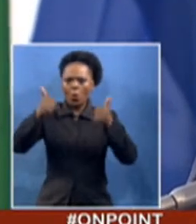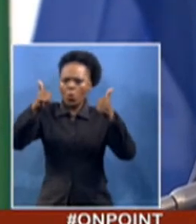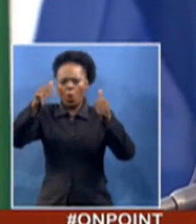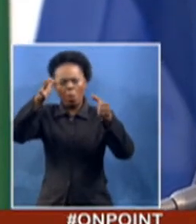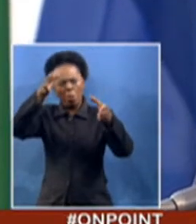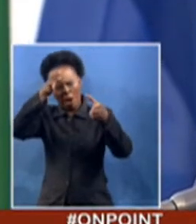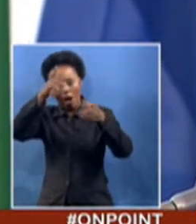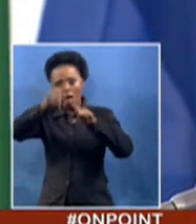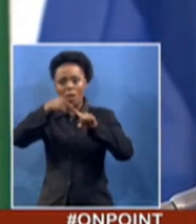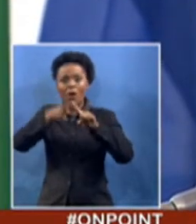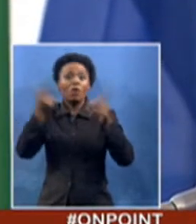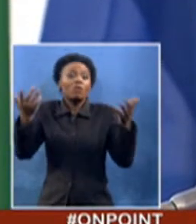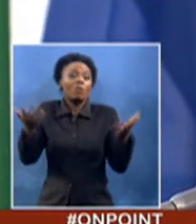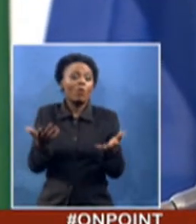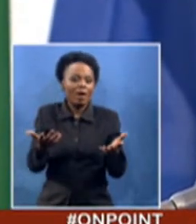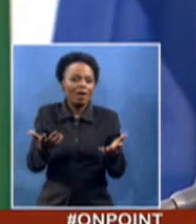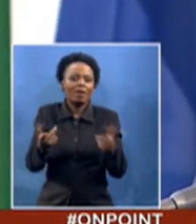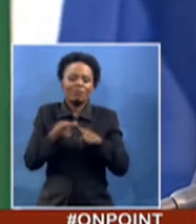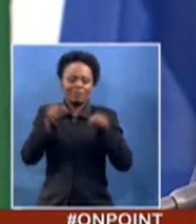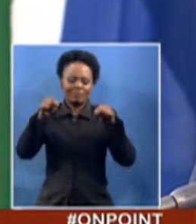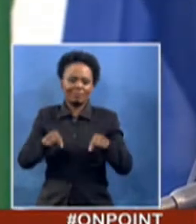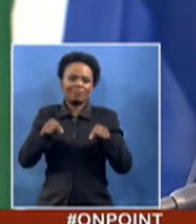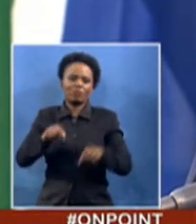dedicated to their struggle.